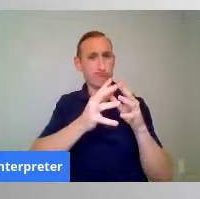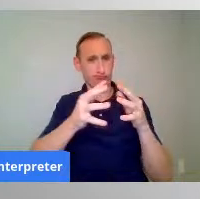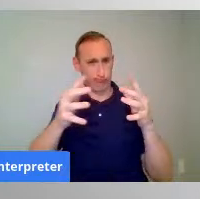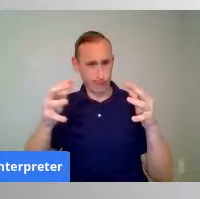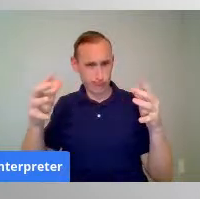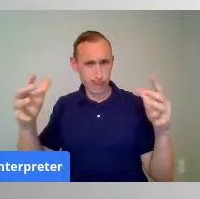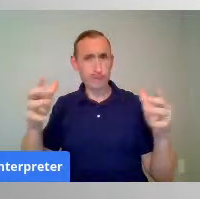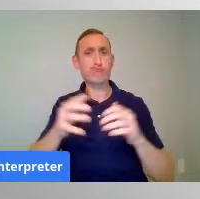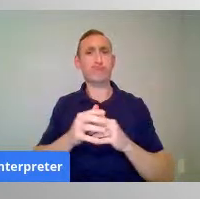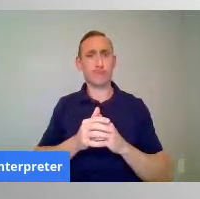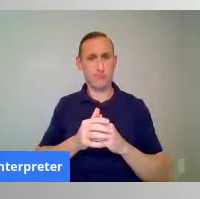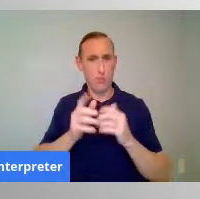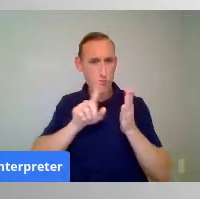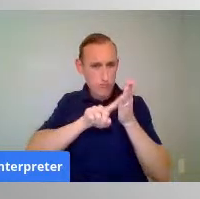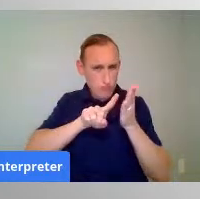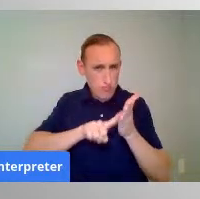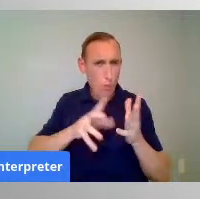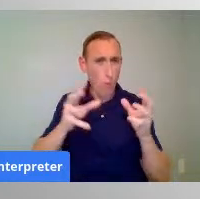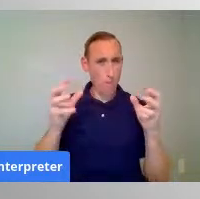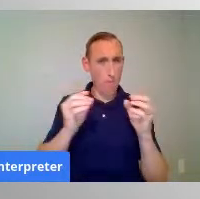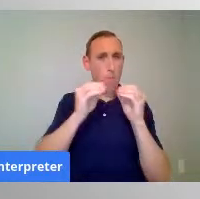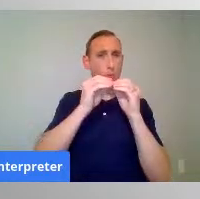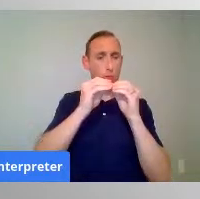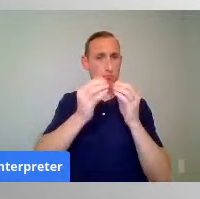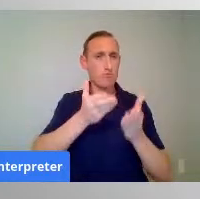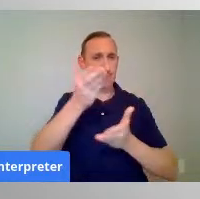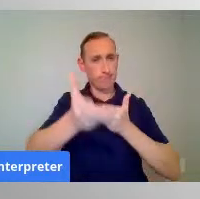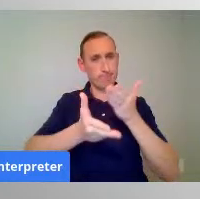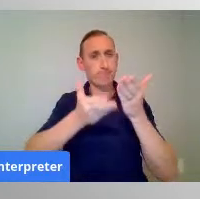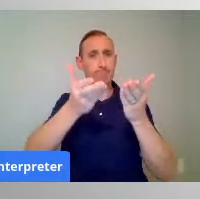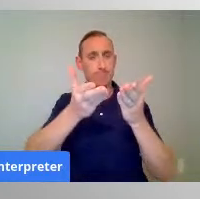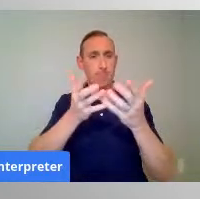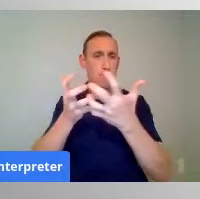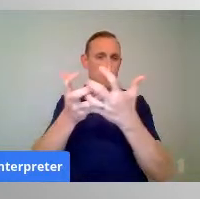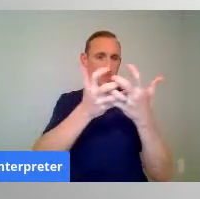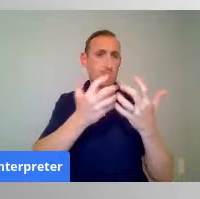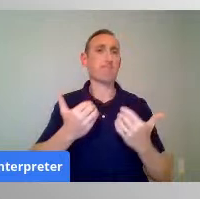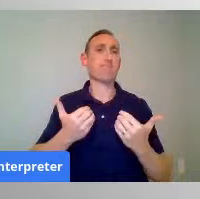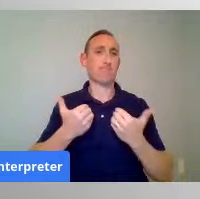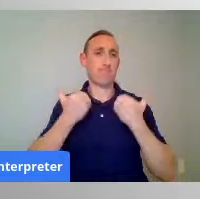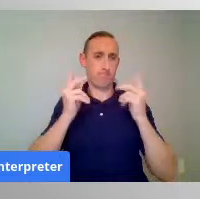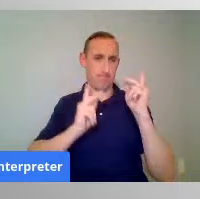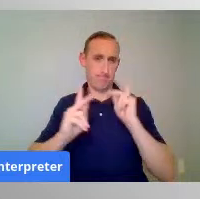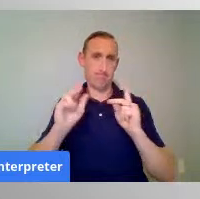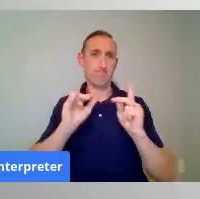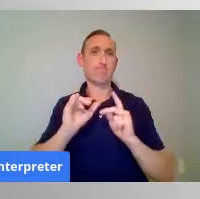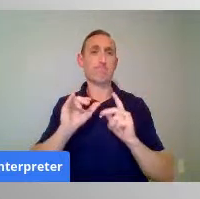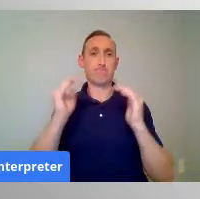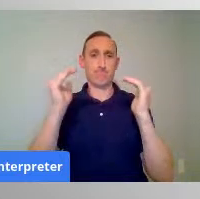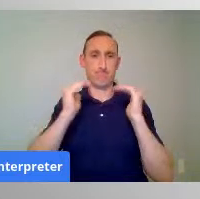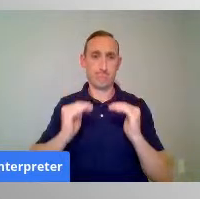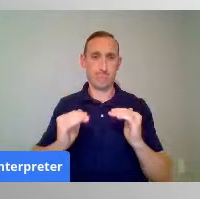to research and try to grow this market. Okay, next.